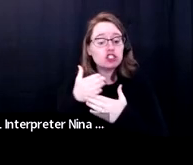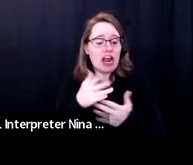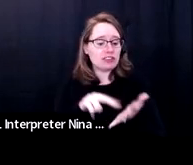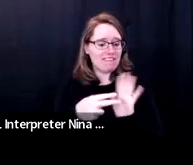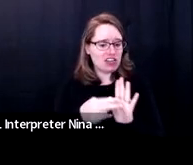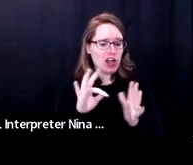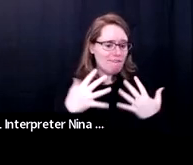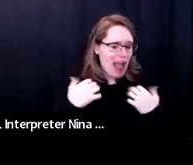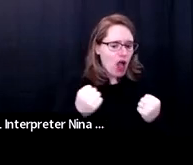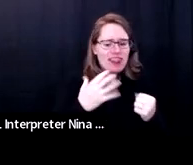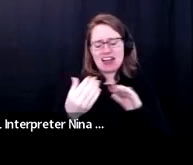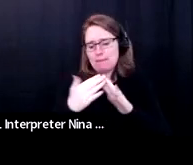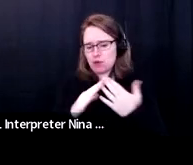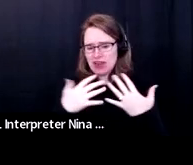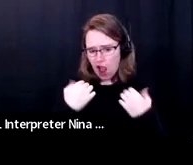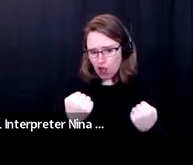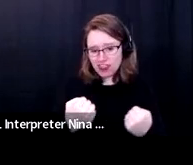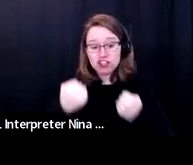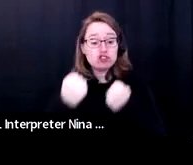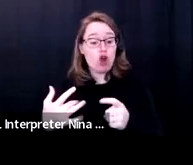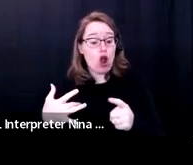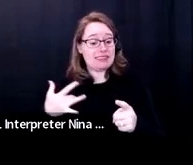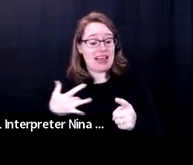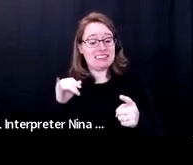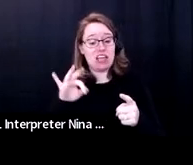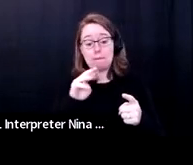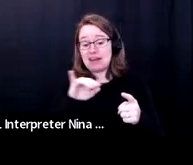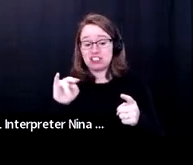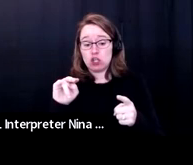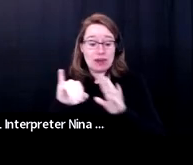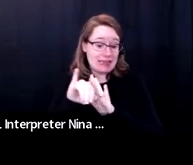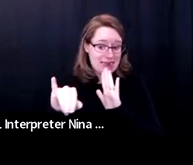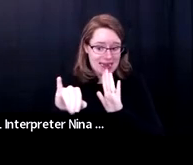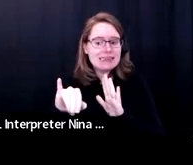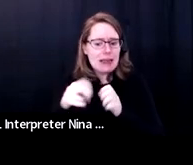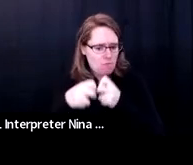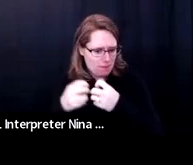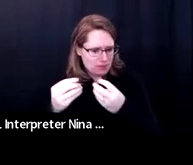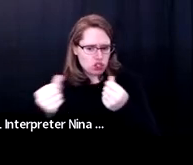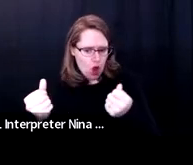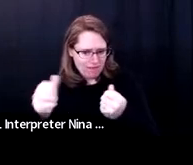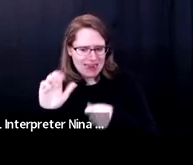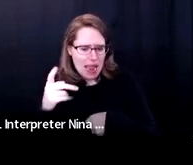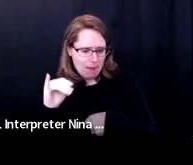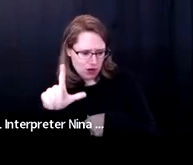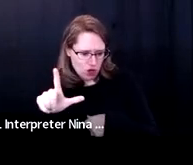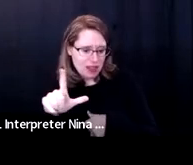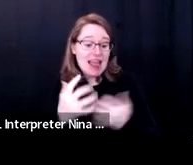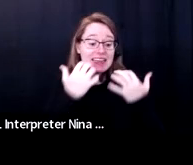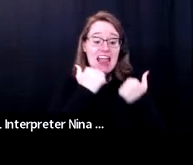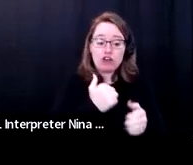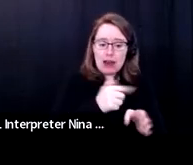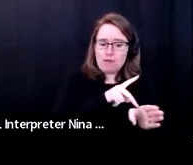health, strong sense of Minnesota's identity, problem-solving capital, caring profession support, strengthen